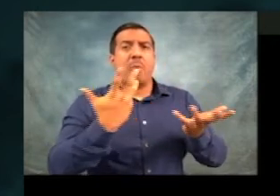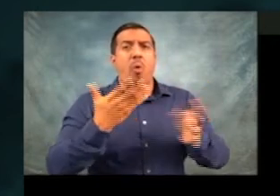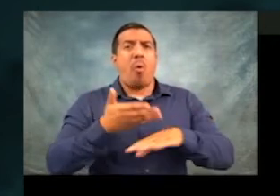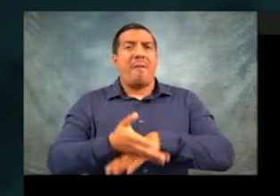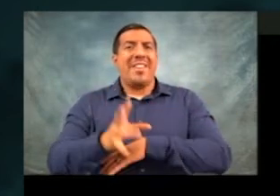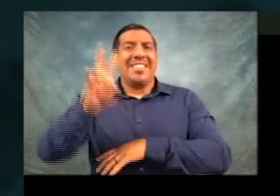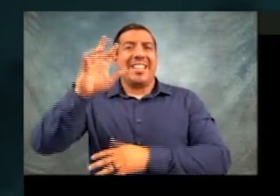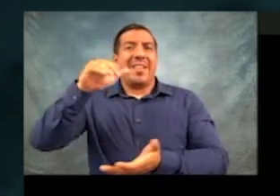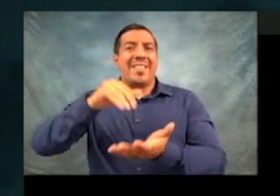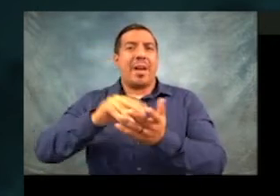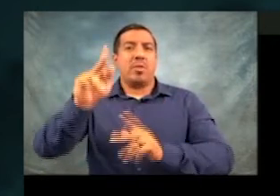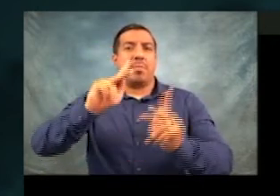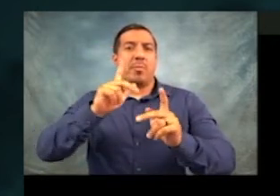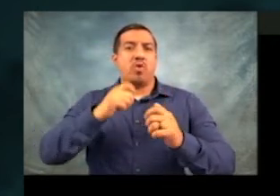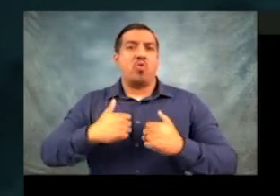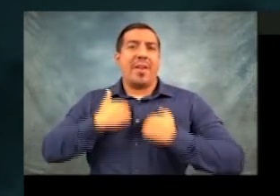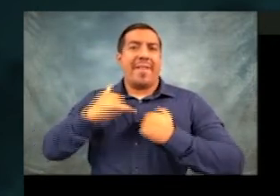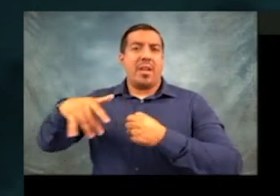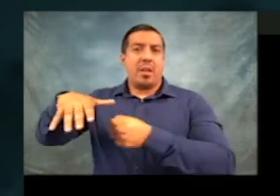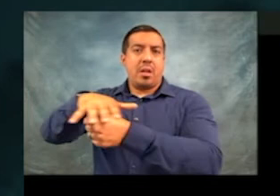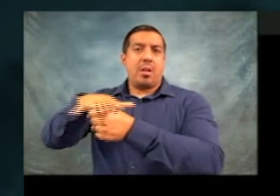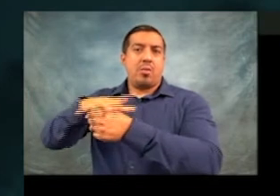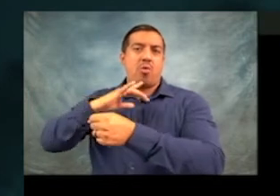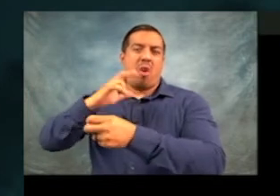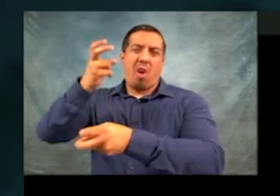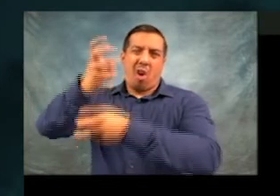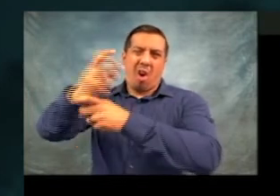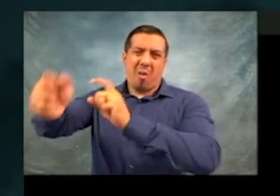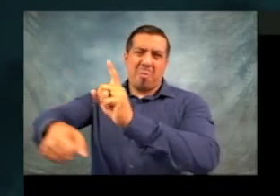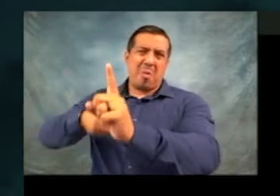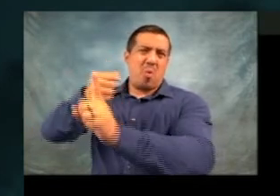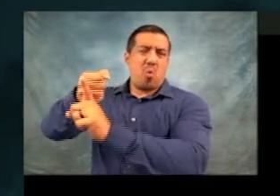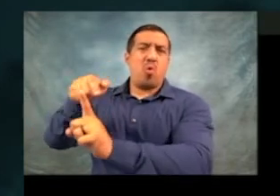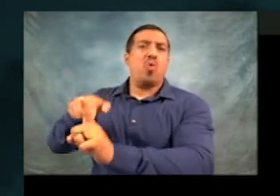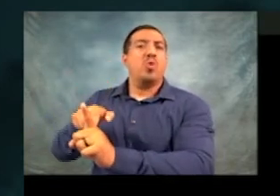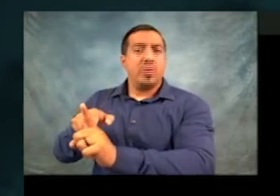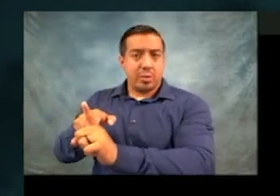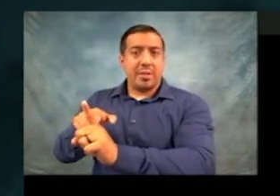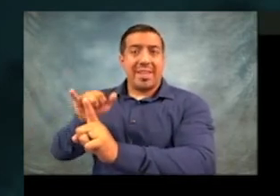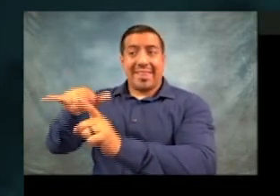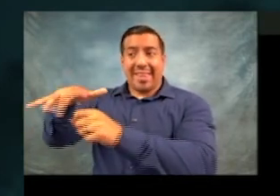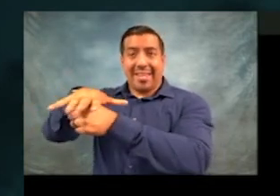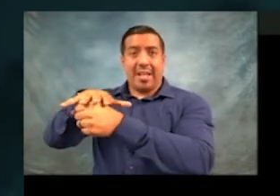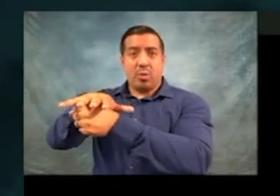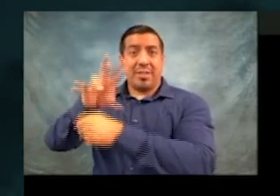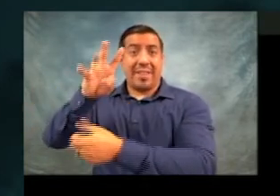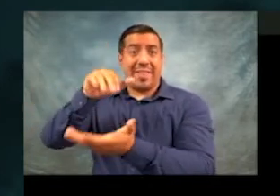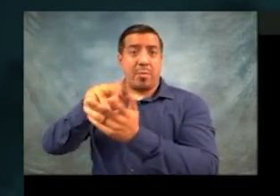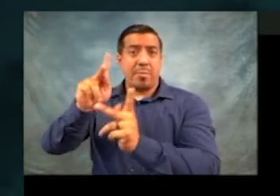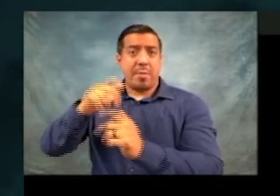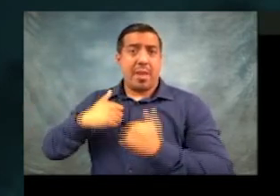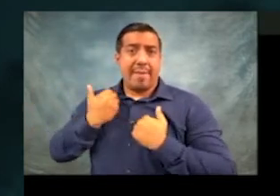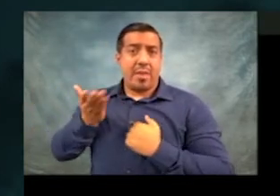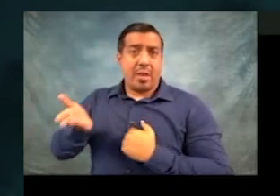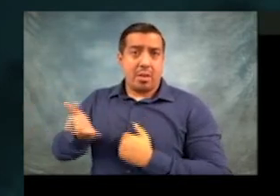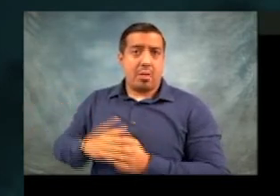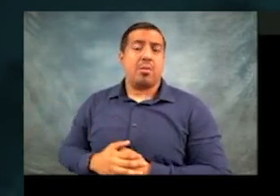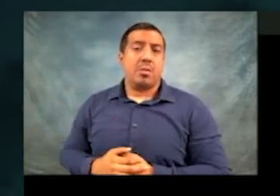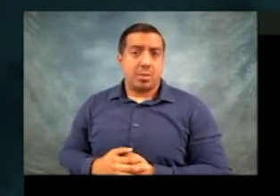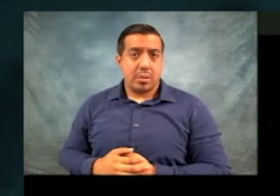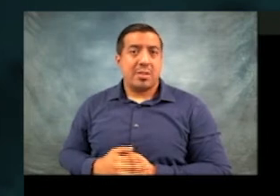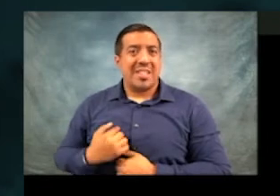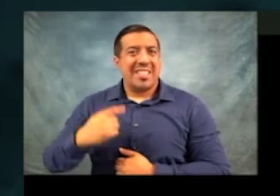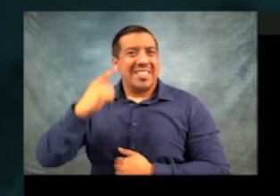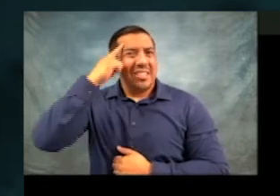people occupy the area hardest hit by that area. And I think this is probably the